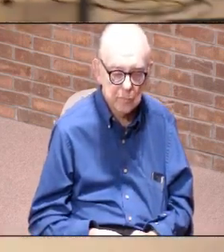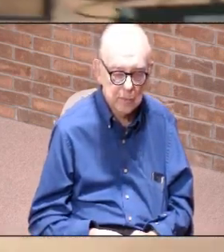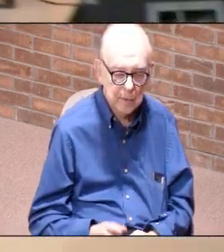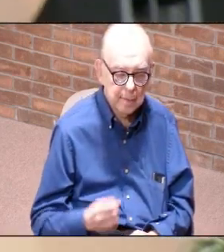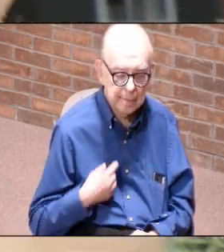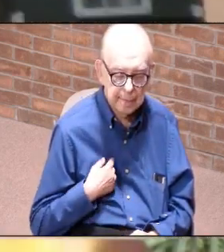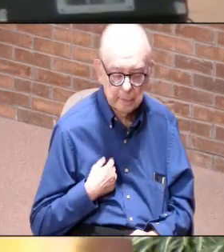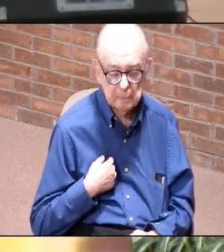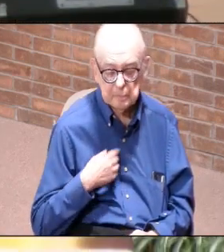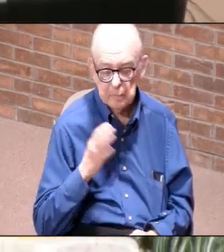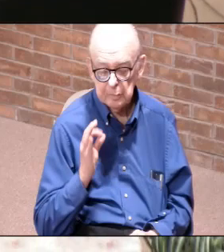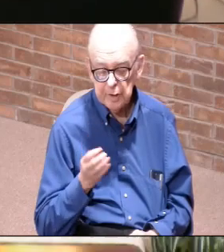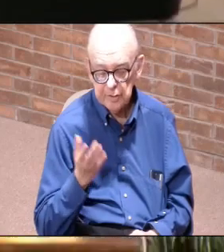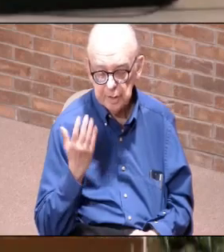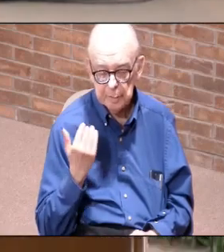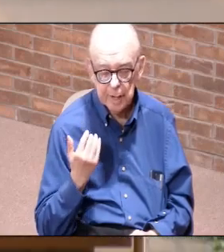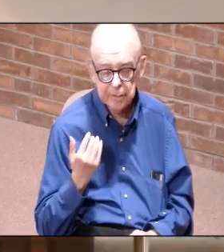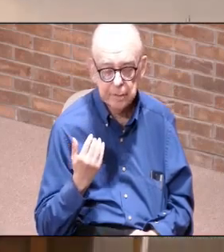I was preaching